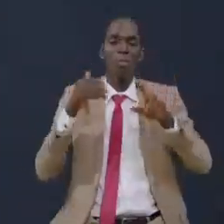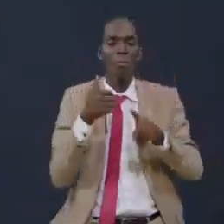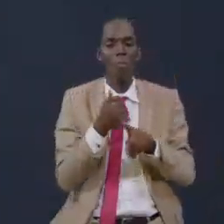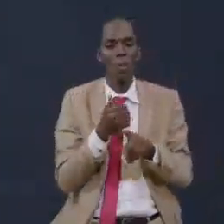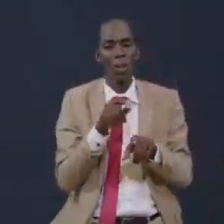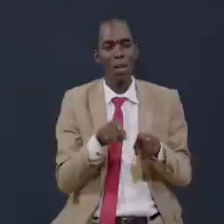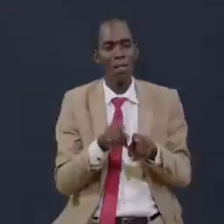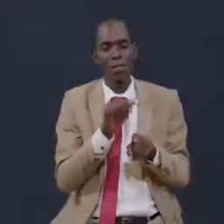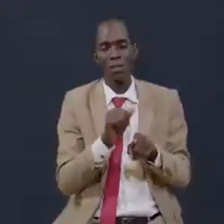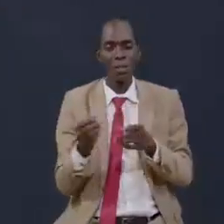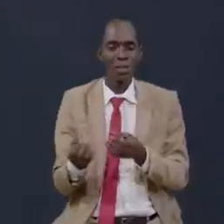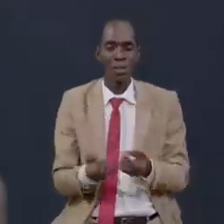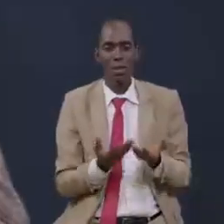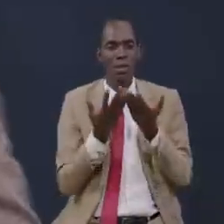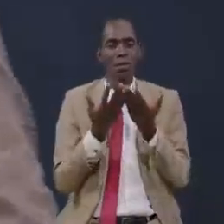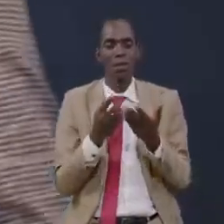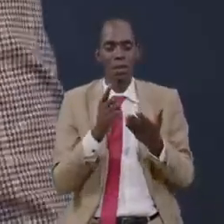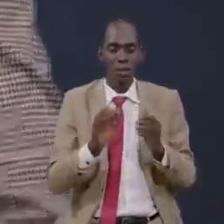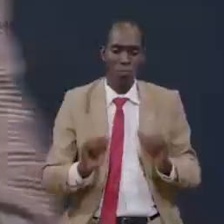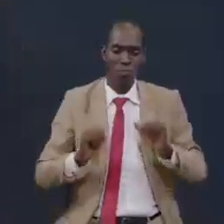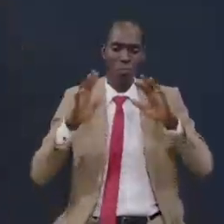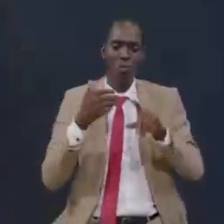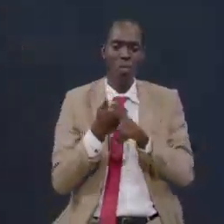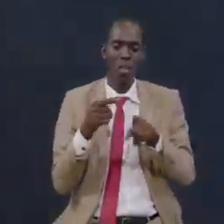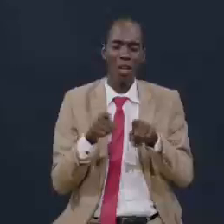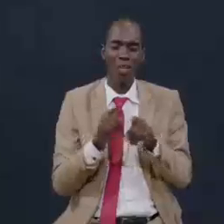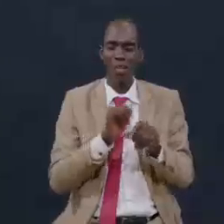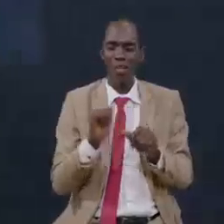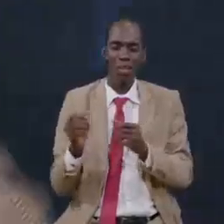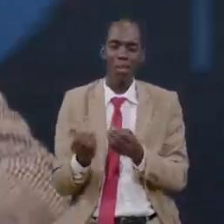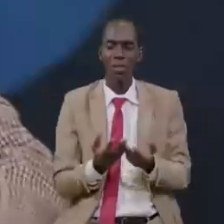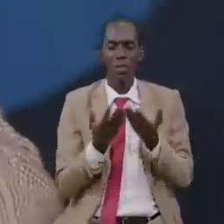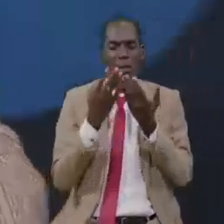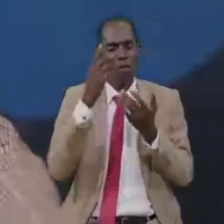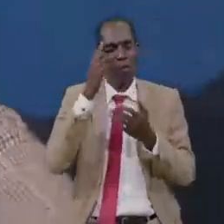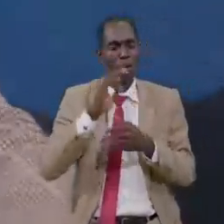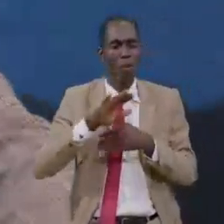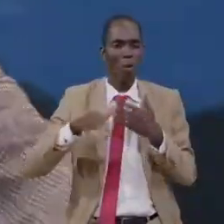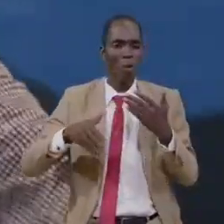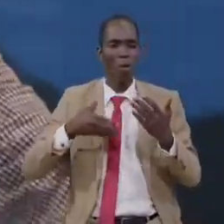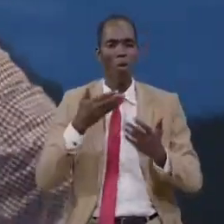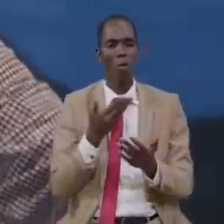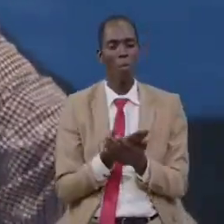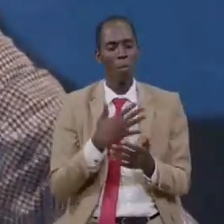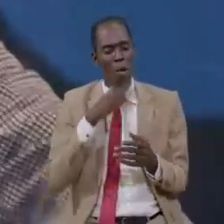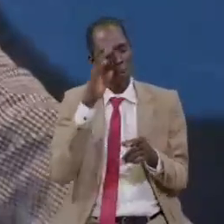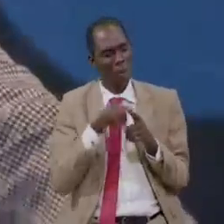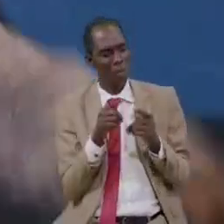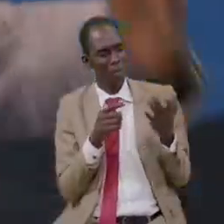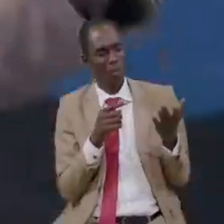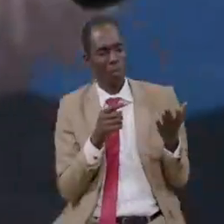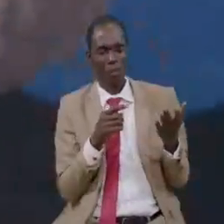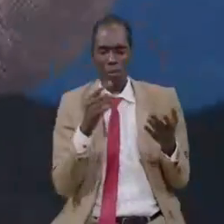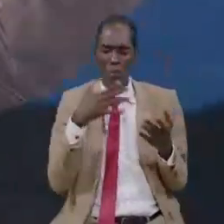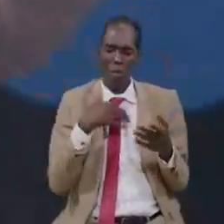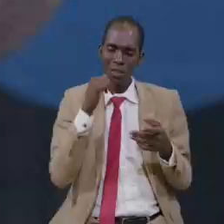gave himself a ransom for all, for all. My brother there, for all. My dear sister there, for